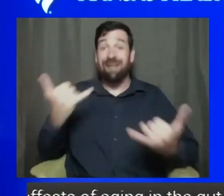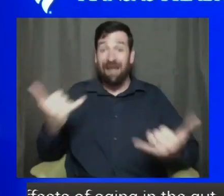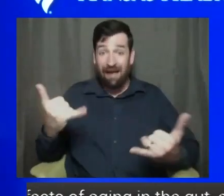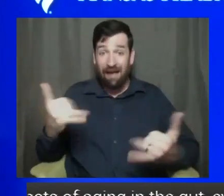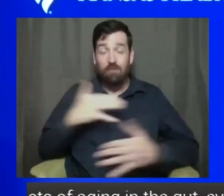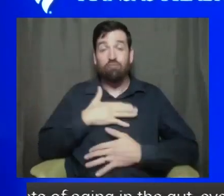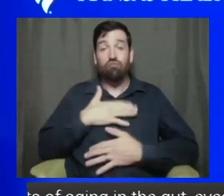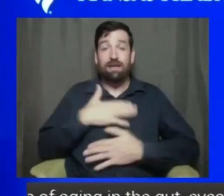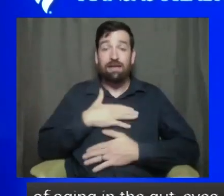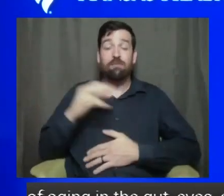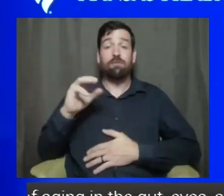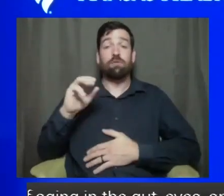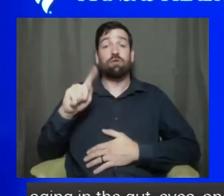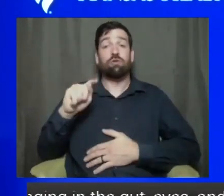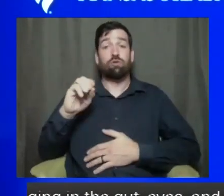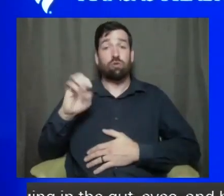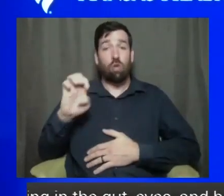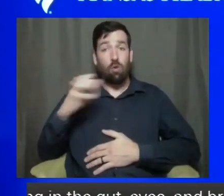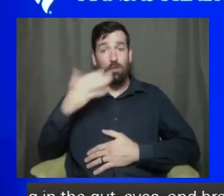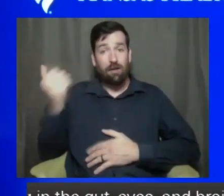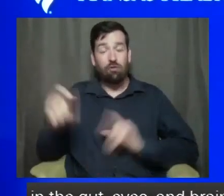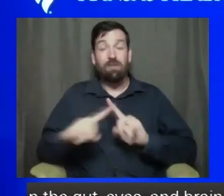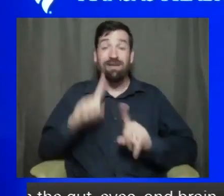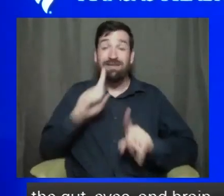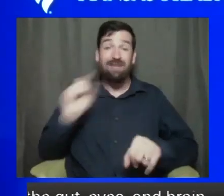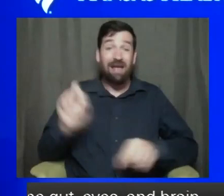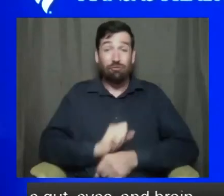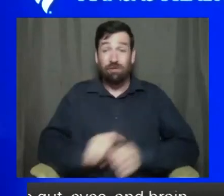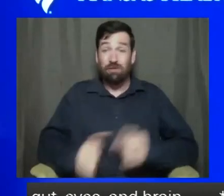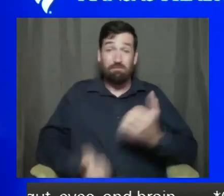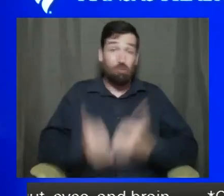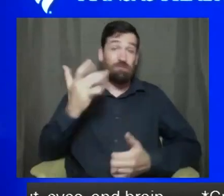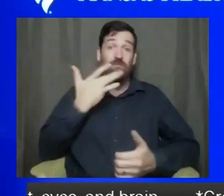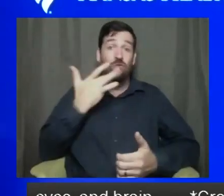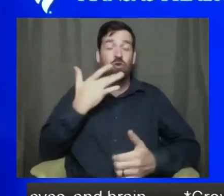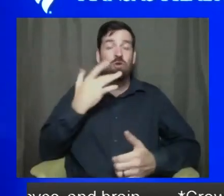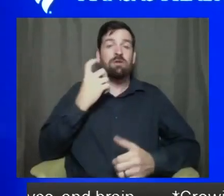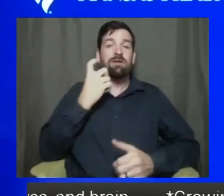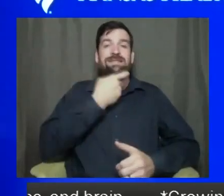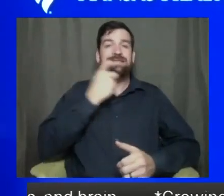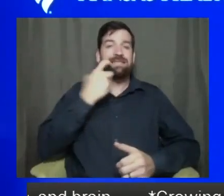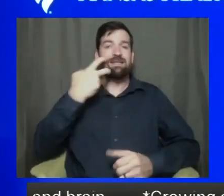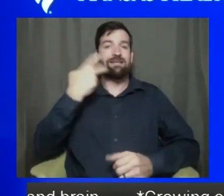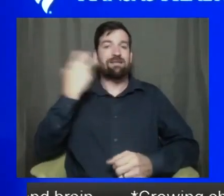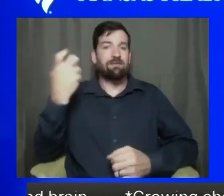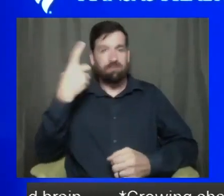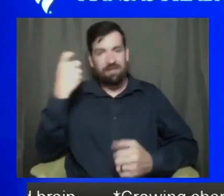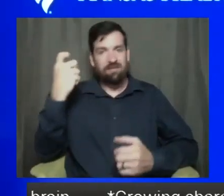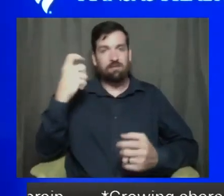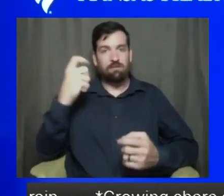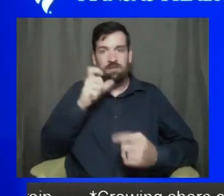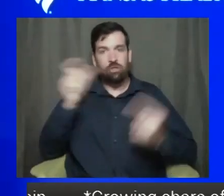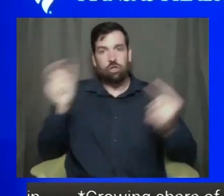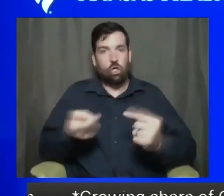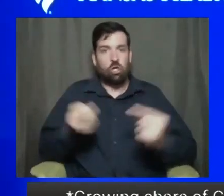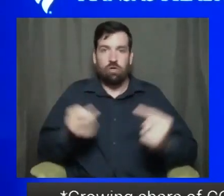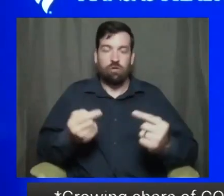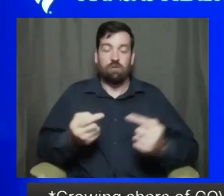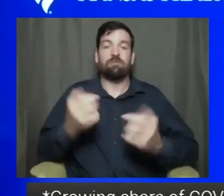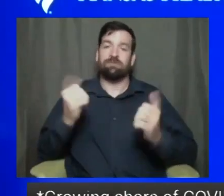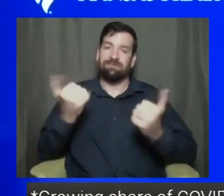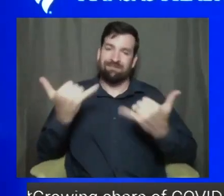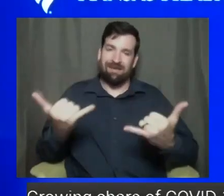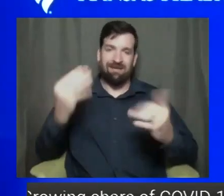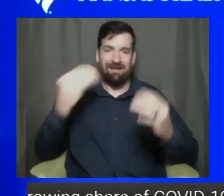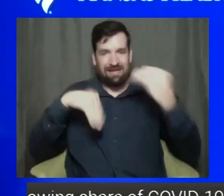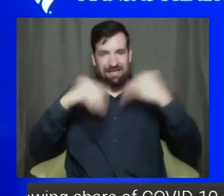better, he was most thankful for actually getting his teeth extracted because his mouth didn't hurt anymore and he could eat. So it's very important. A lot of people go through